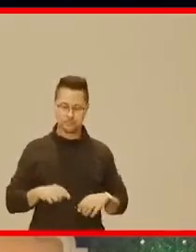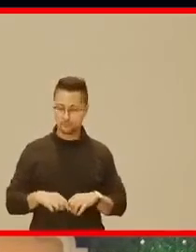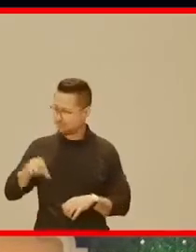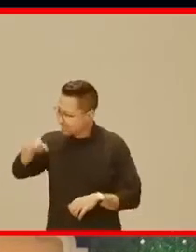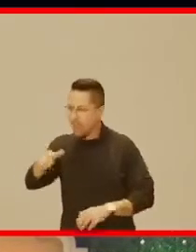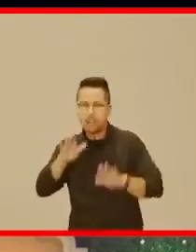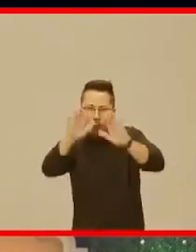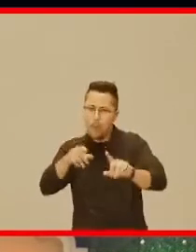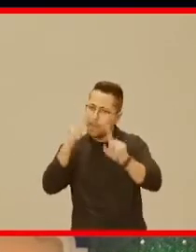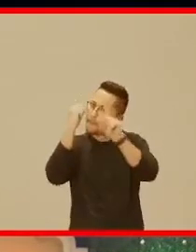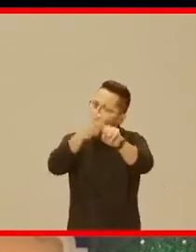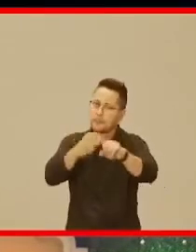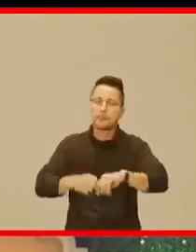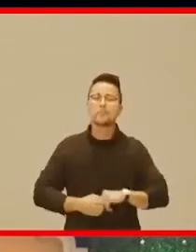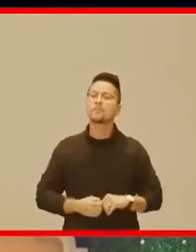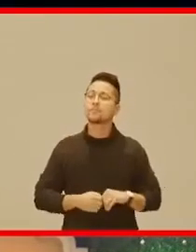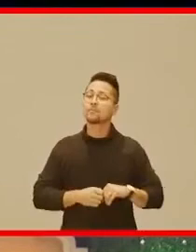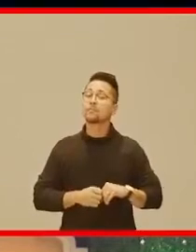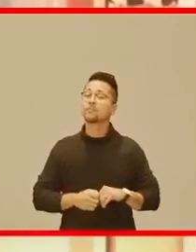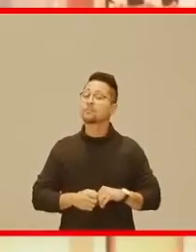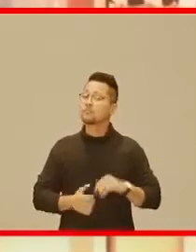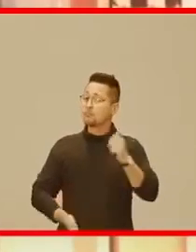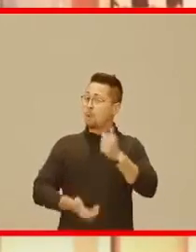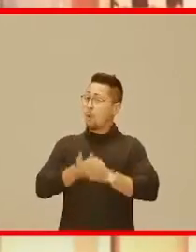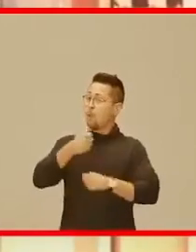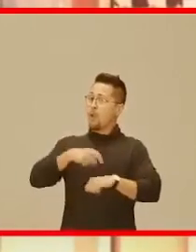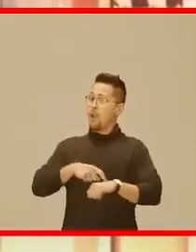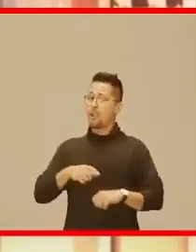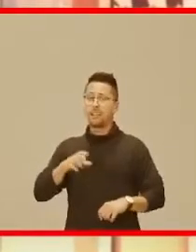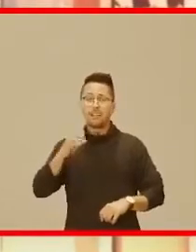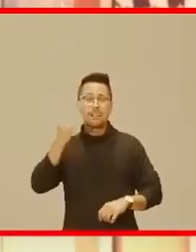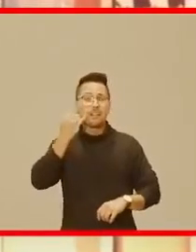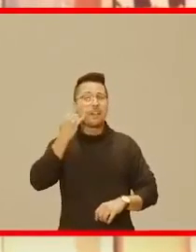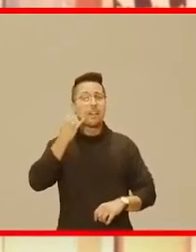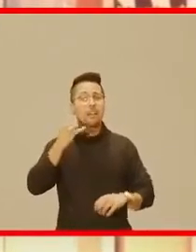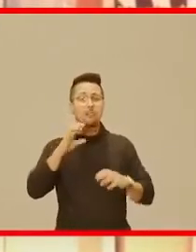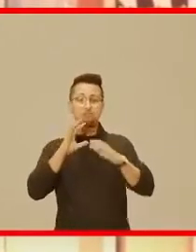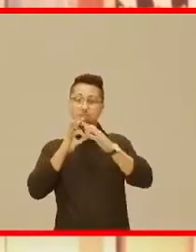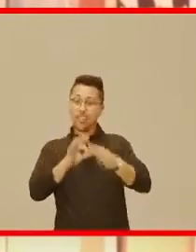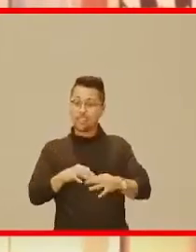important question to know. A lot of times, if it's just an issue of timing,